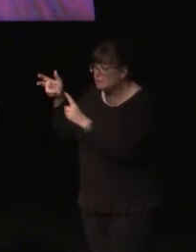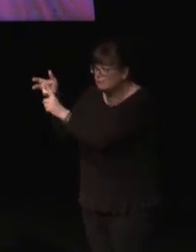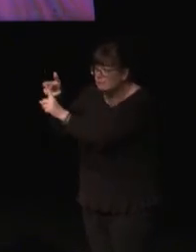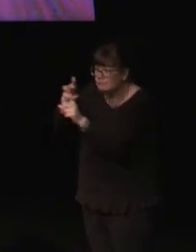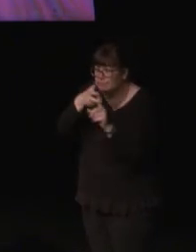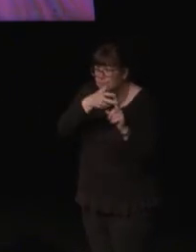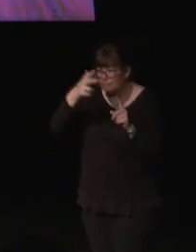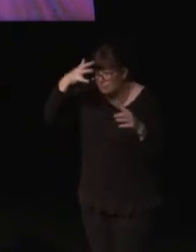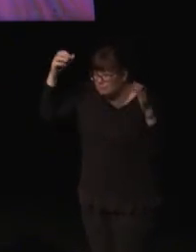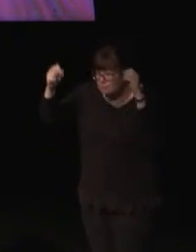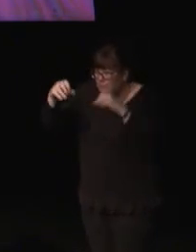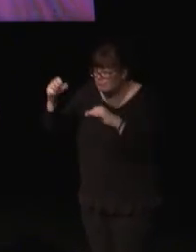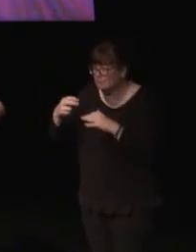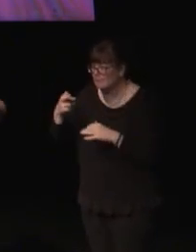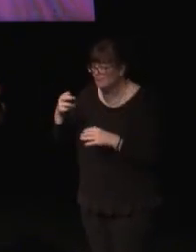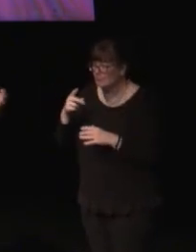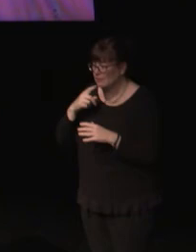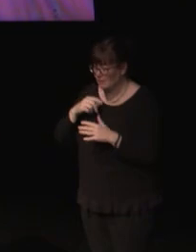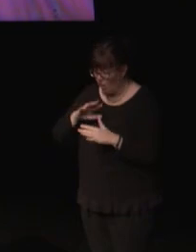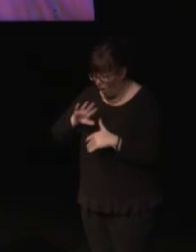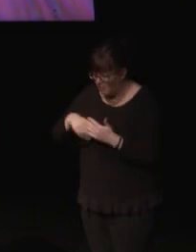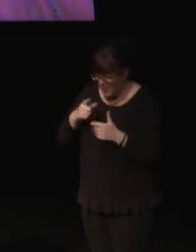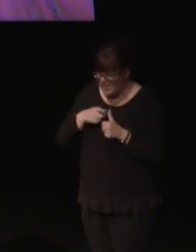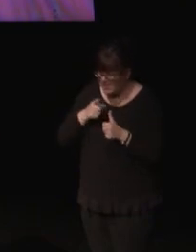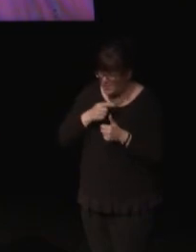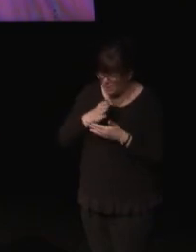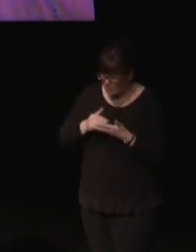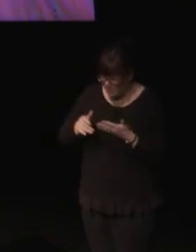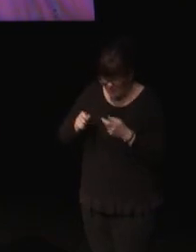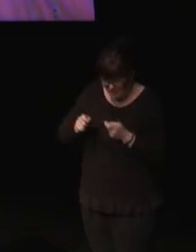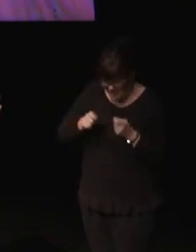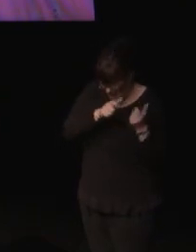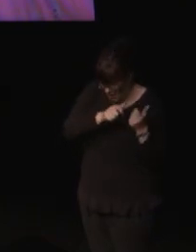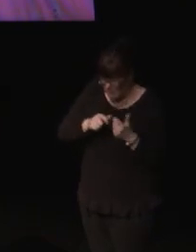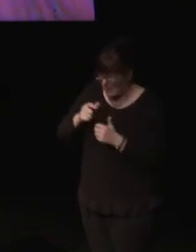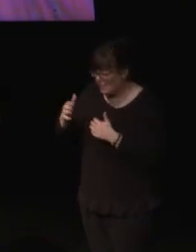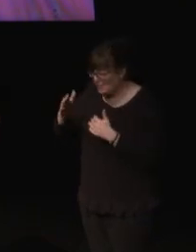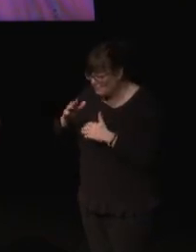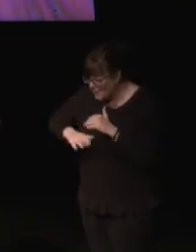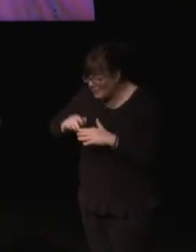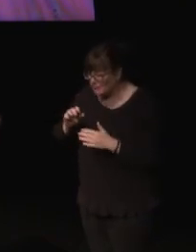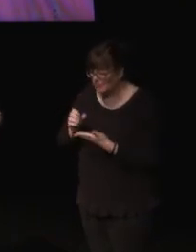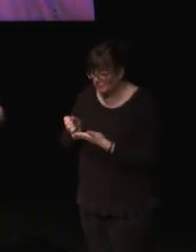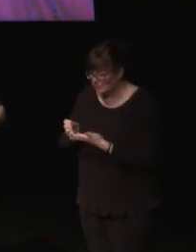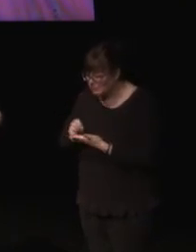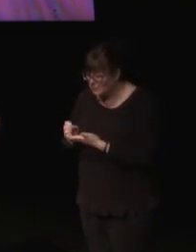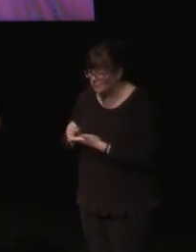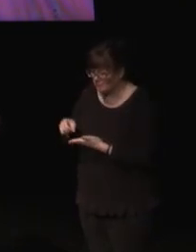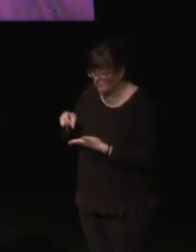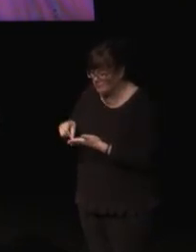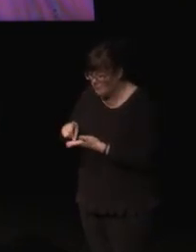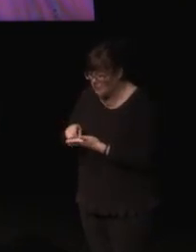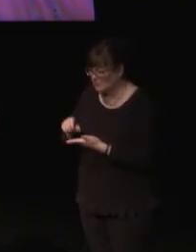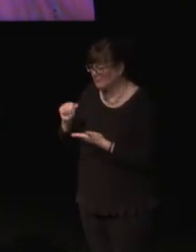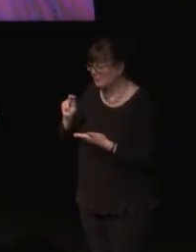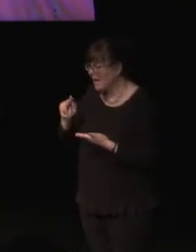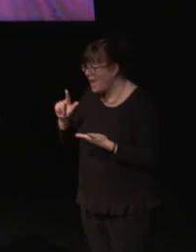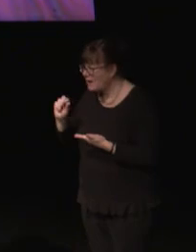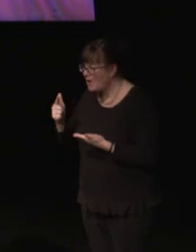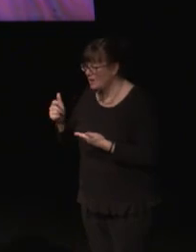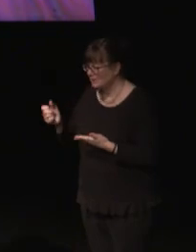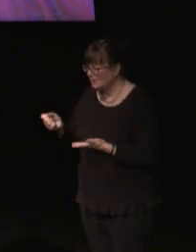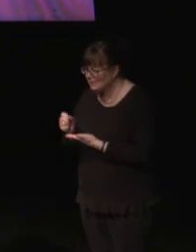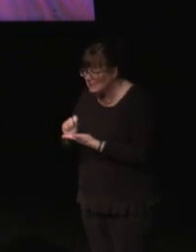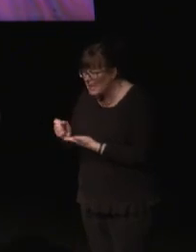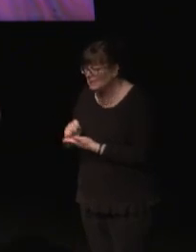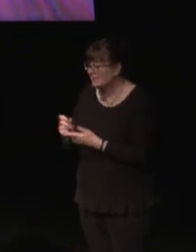that initial part out, all of that work back out, and then we could just build switches and buttons and analog sticks and things that would